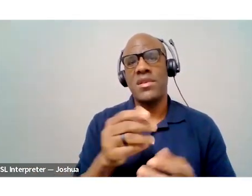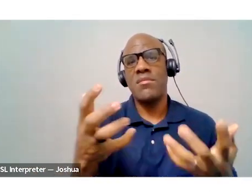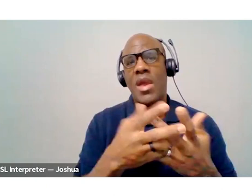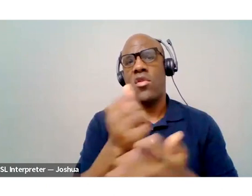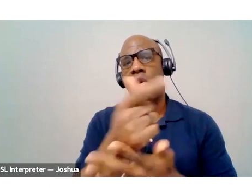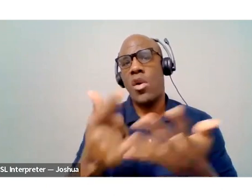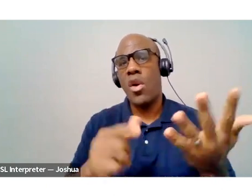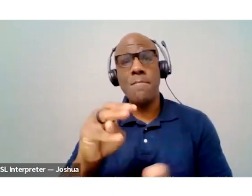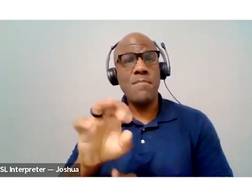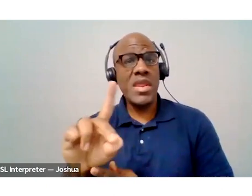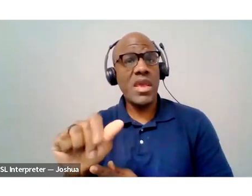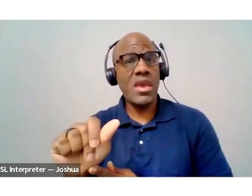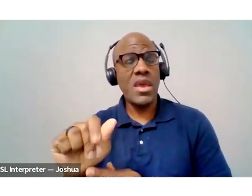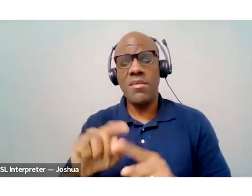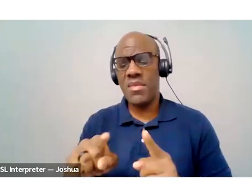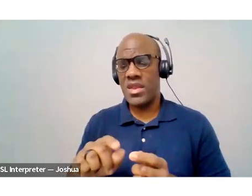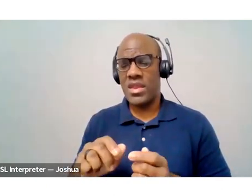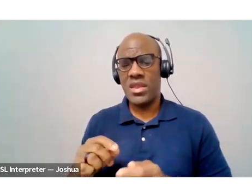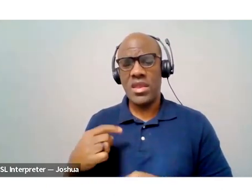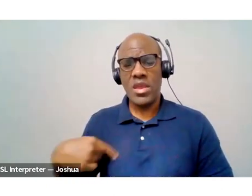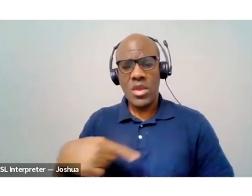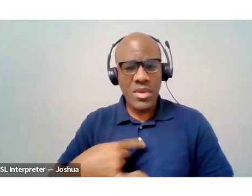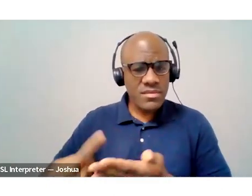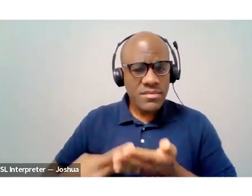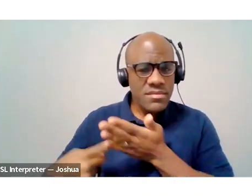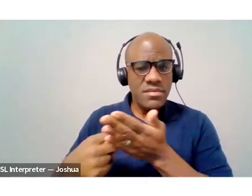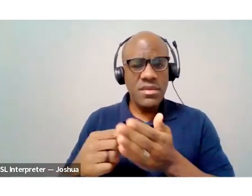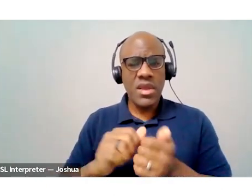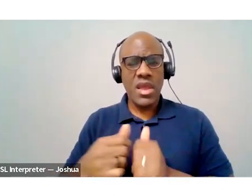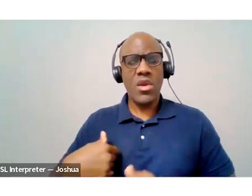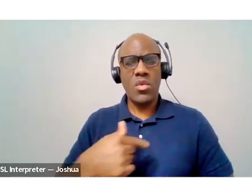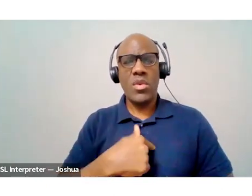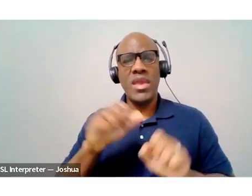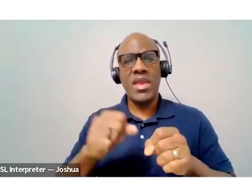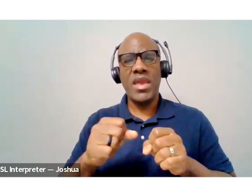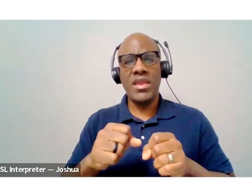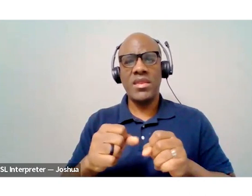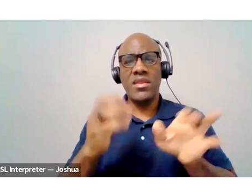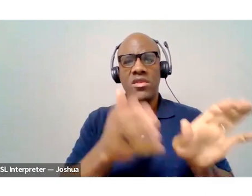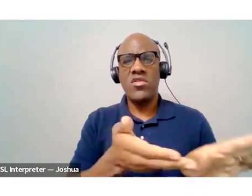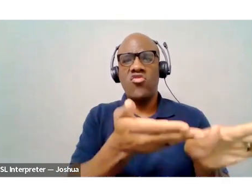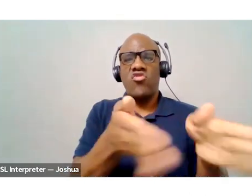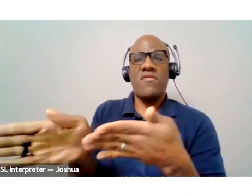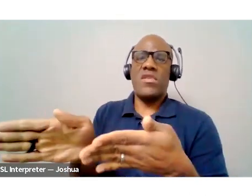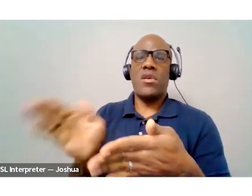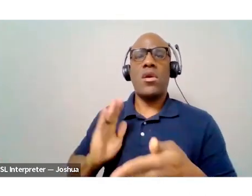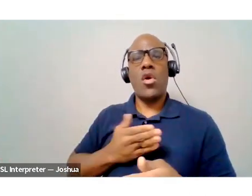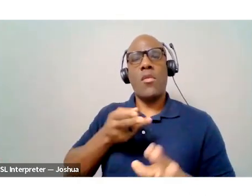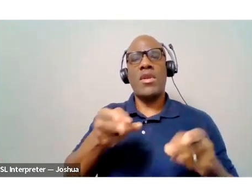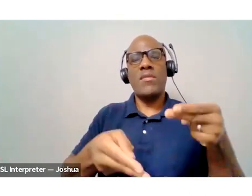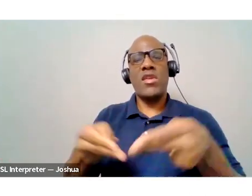that we can shift how we participate. And we came out with this